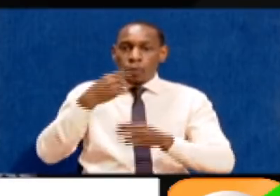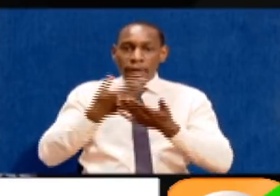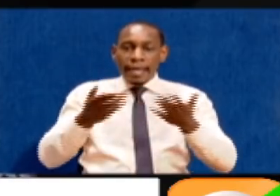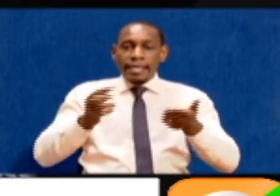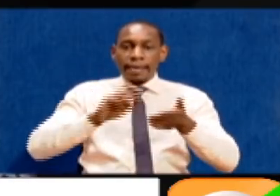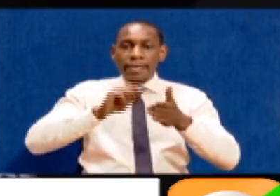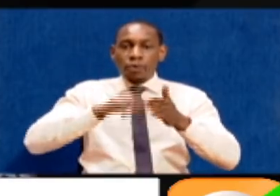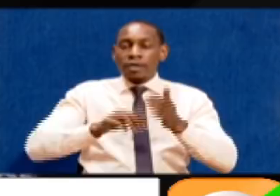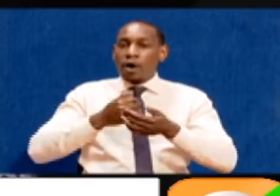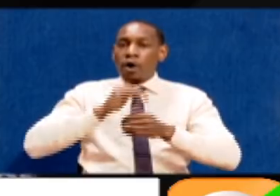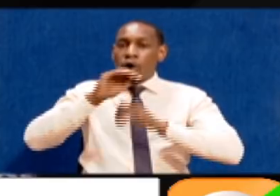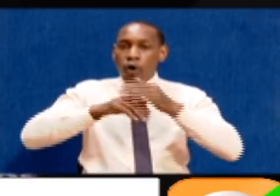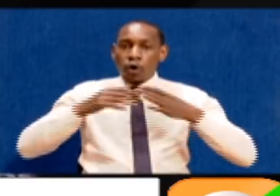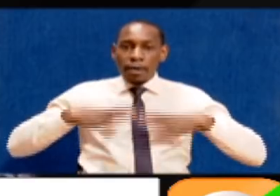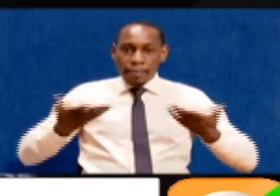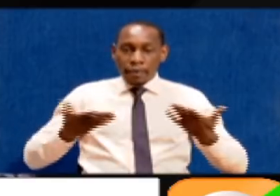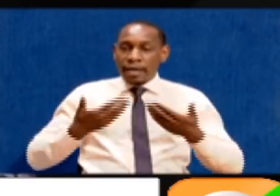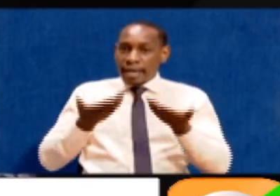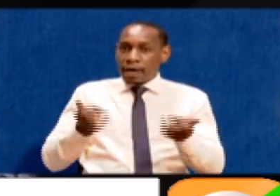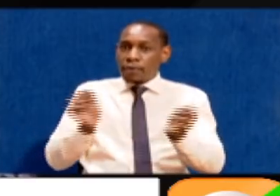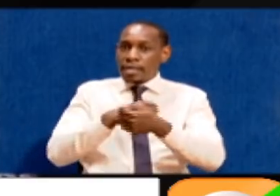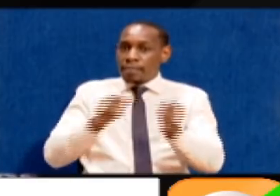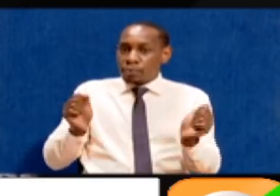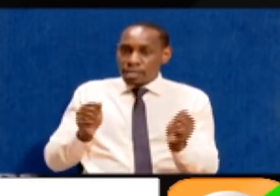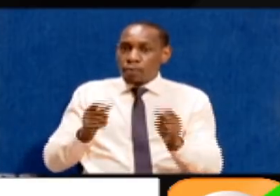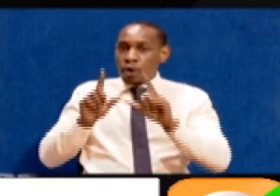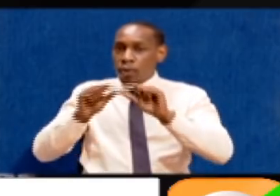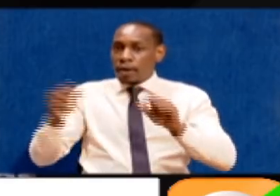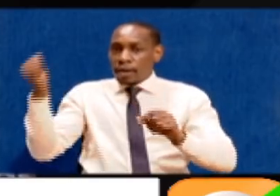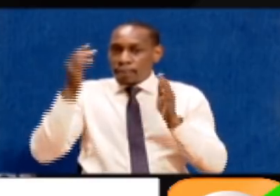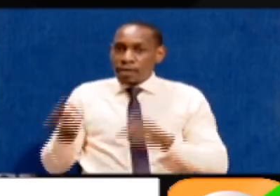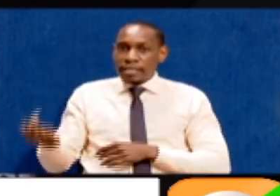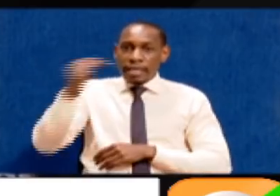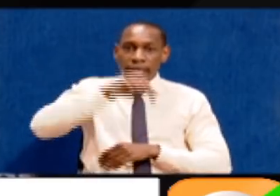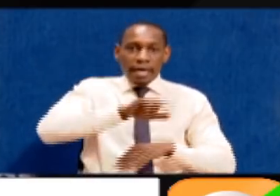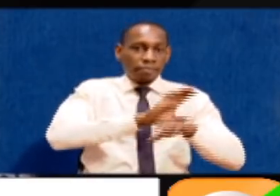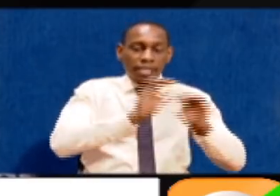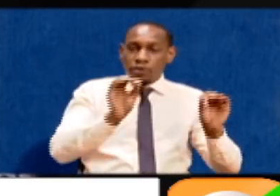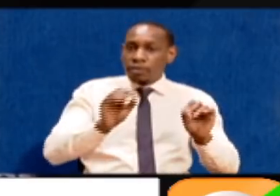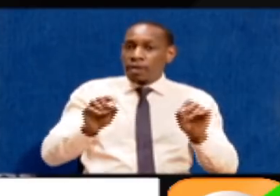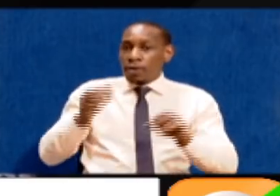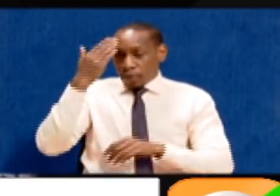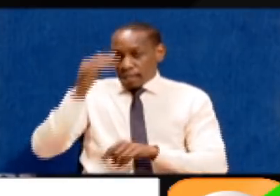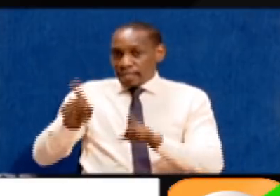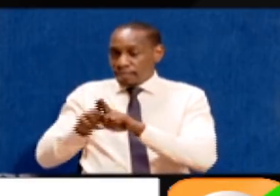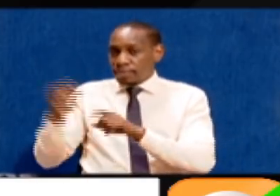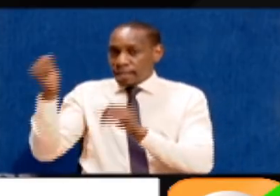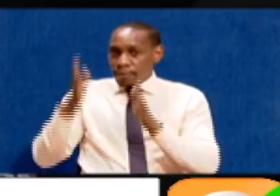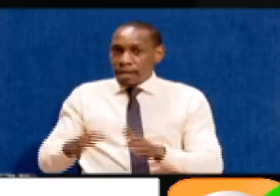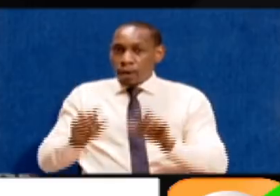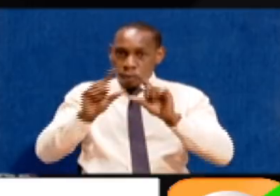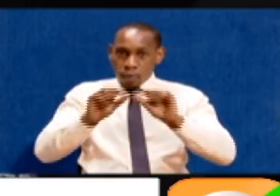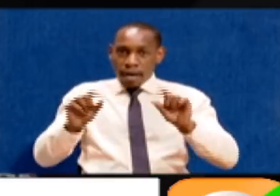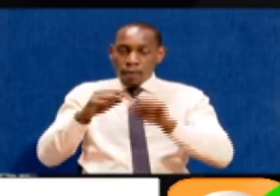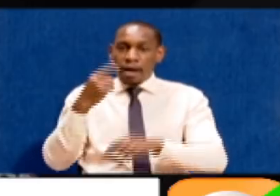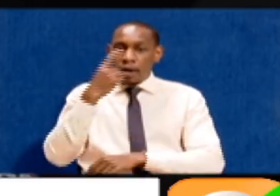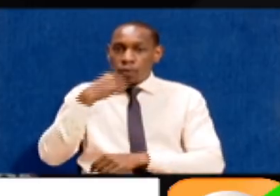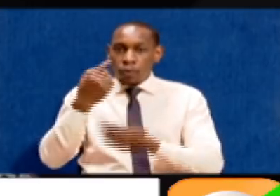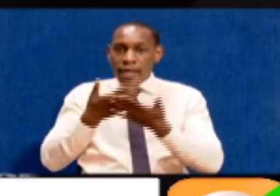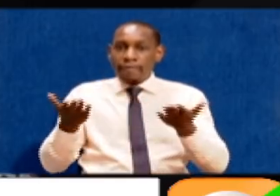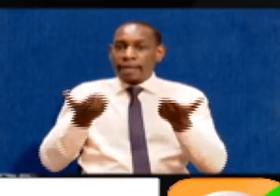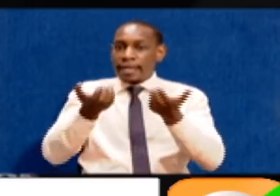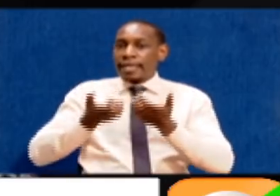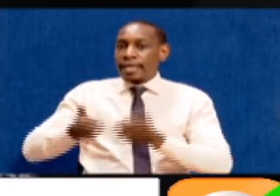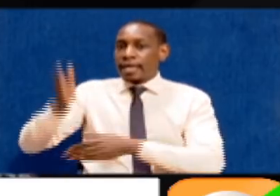So there's no way we can say politicians cannot come to church, because they are part of the whosoever who